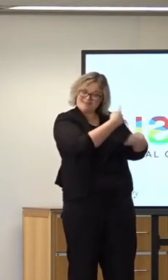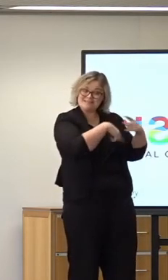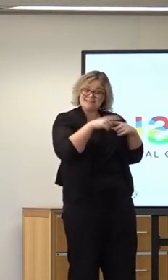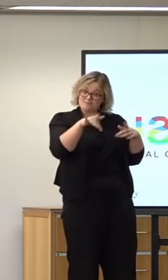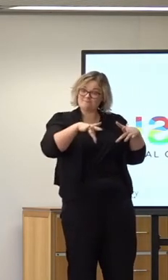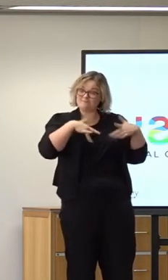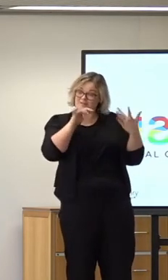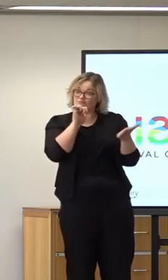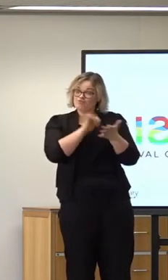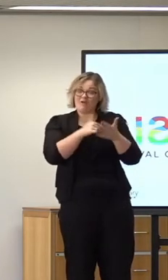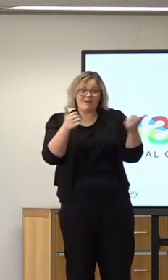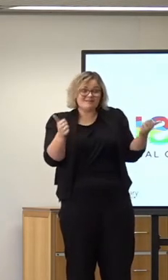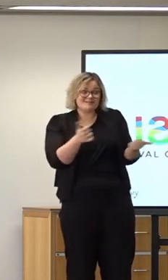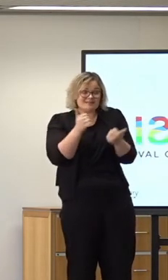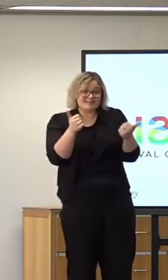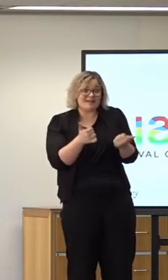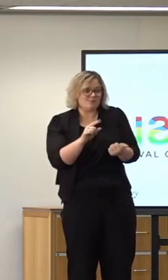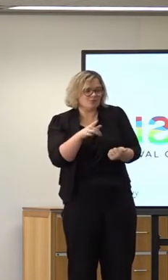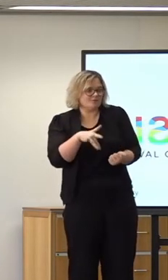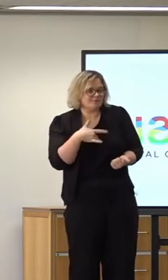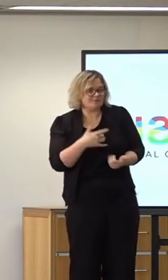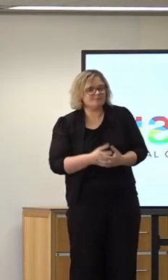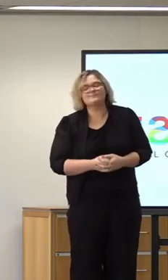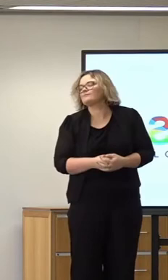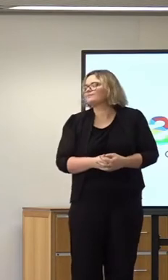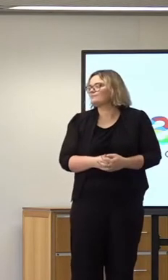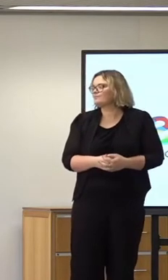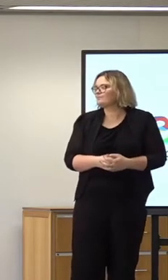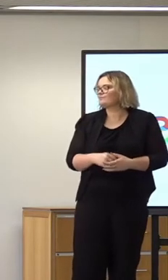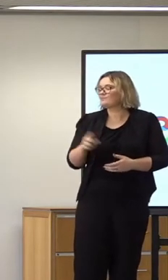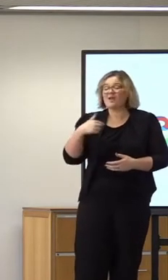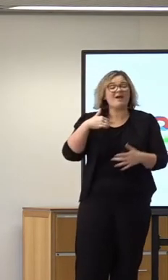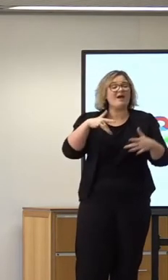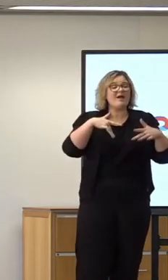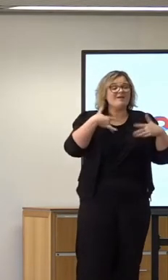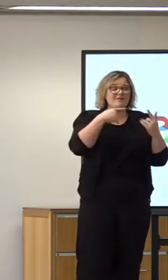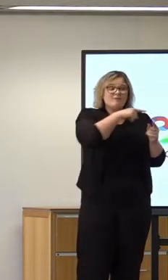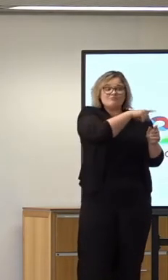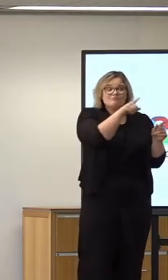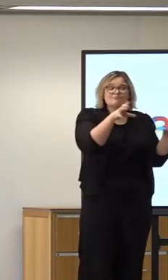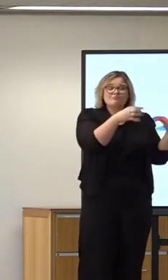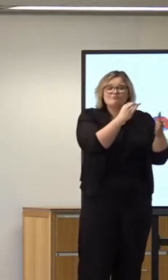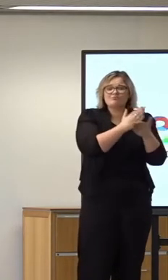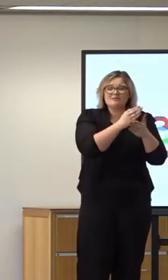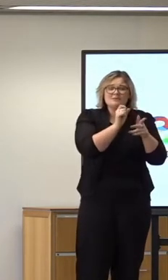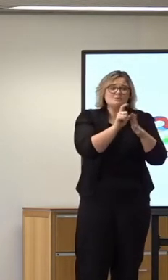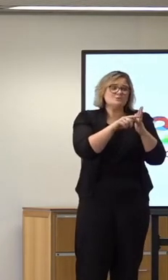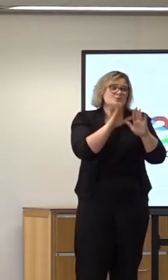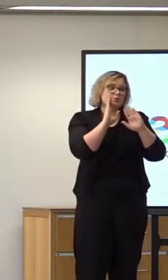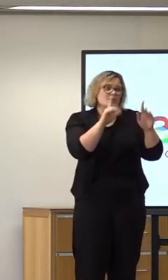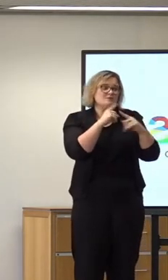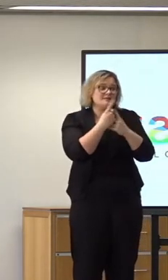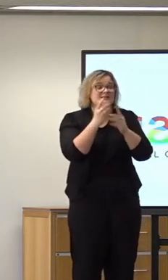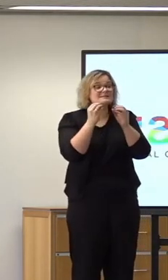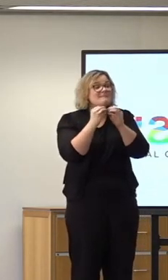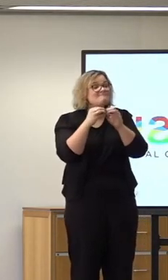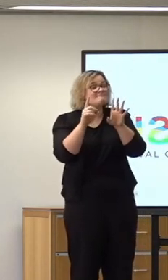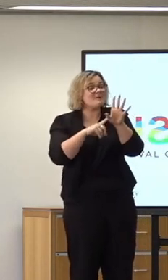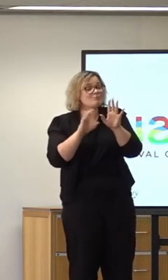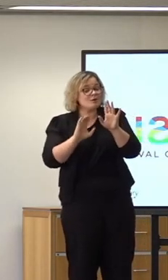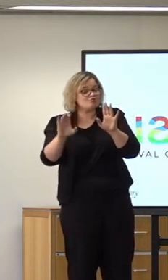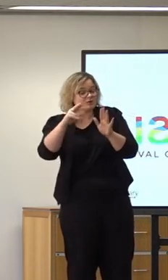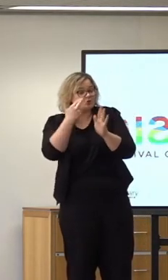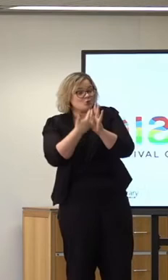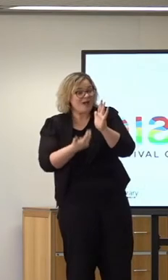should the institutions be doing? There are institutions who are doing really wonderful things, and they've particularly like the Bunbury Regional Art Gallery has a really